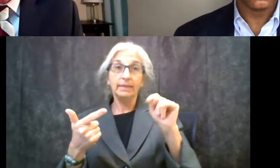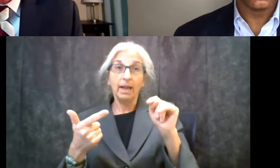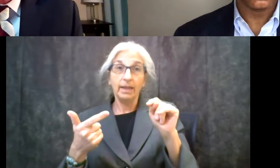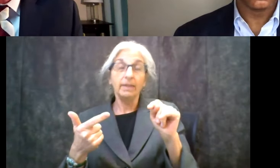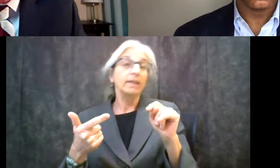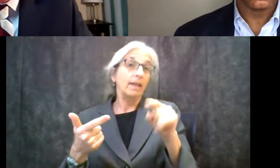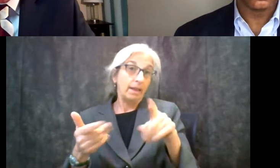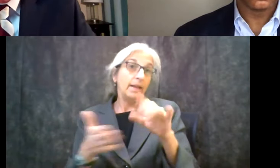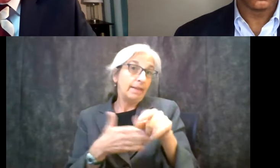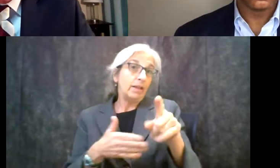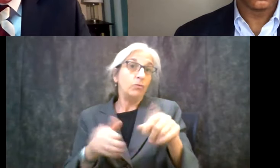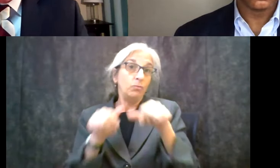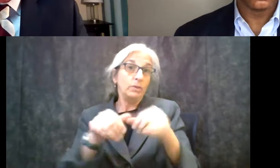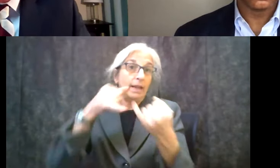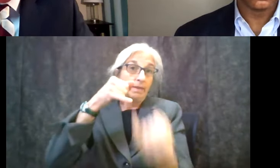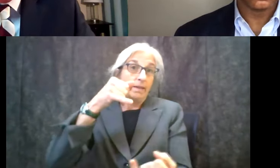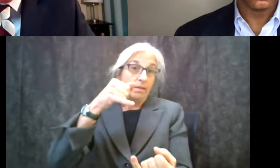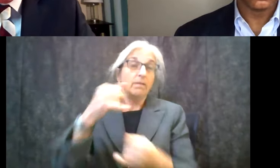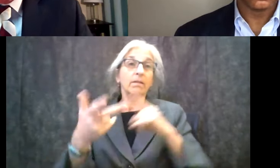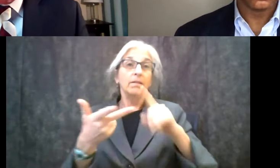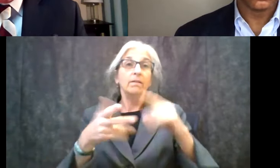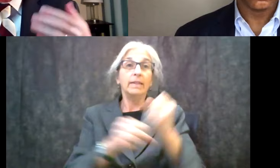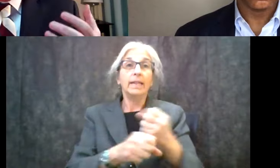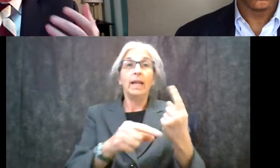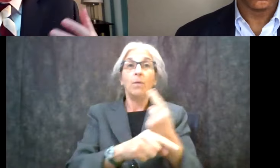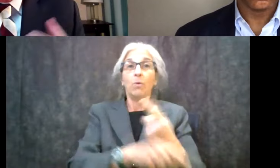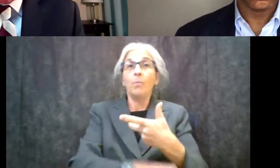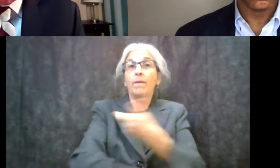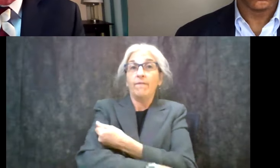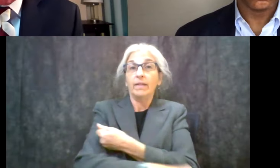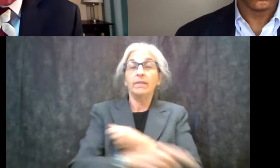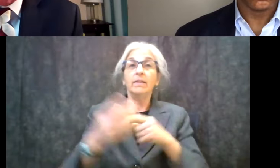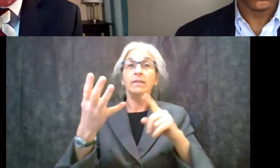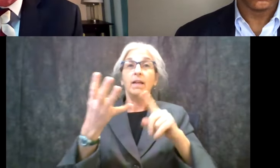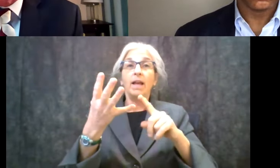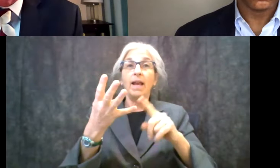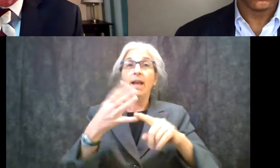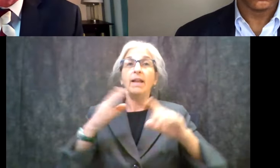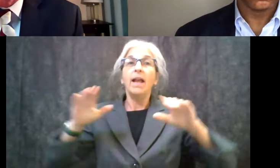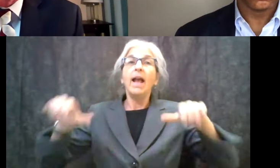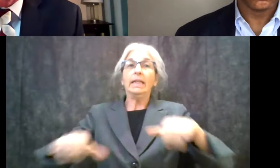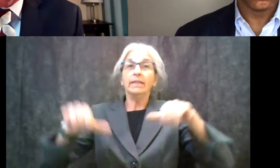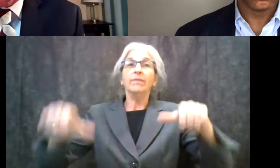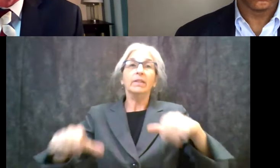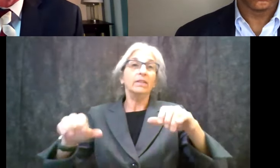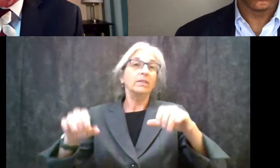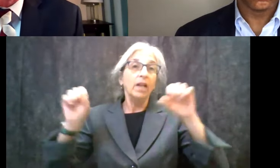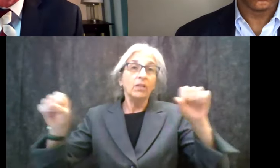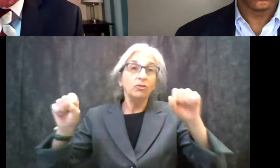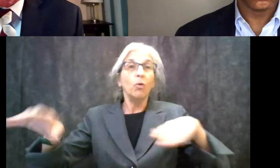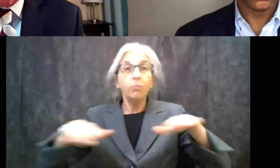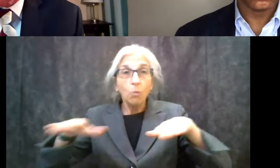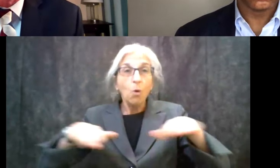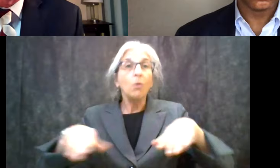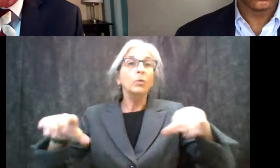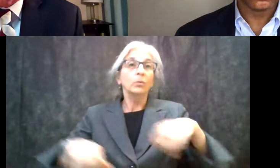thin, get appropriate vaccines and some level of physical activity. Those are what